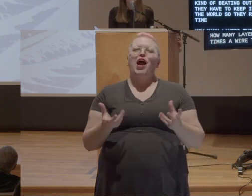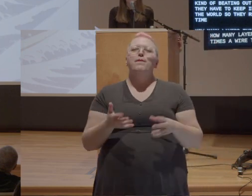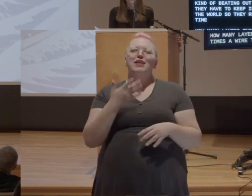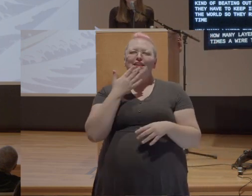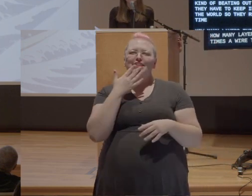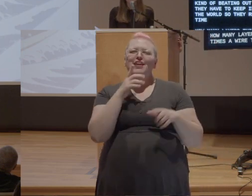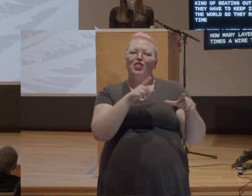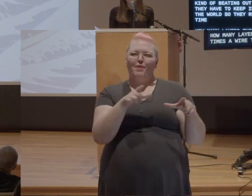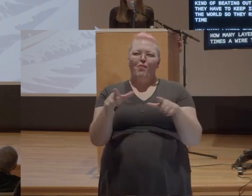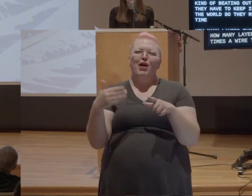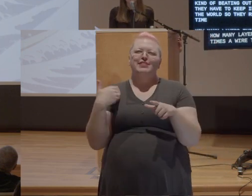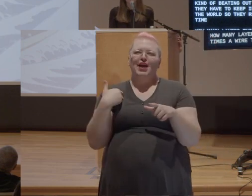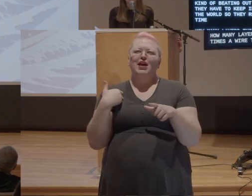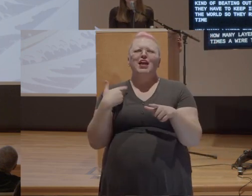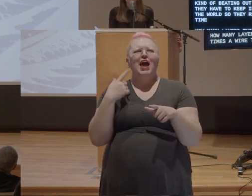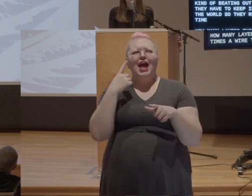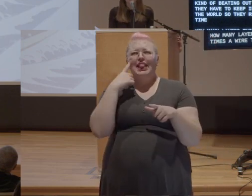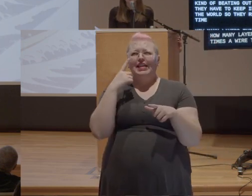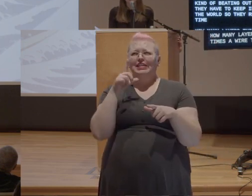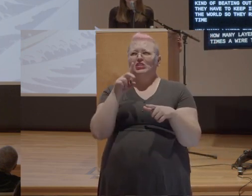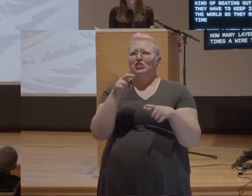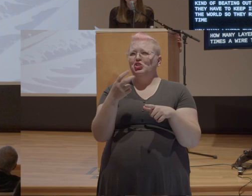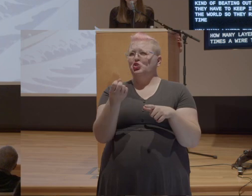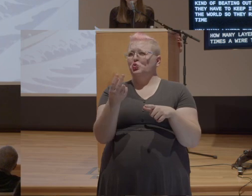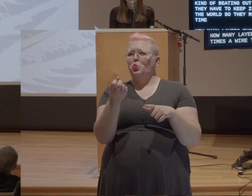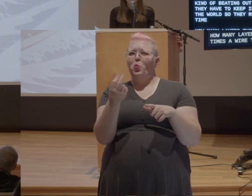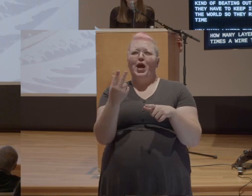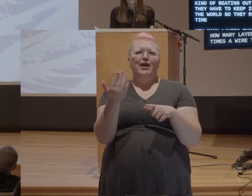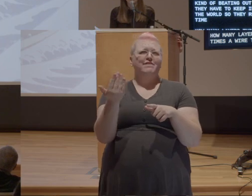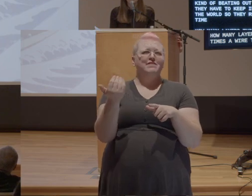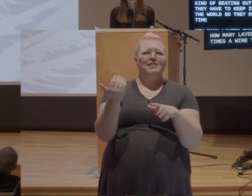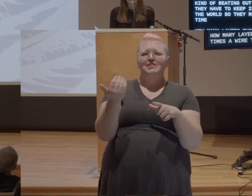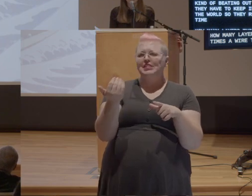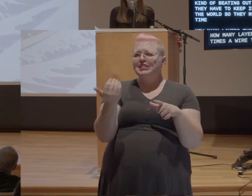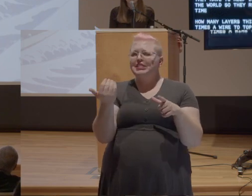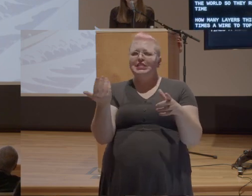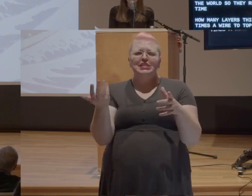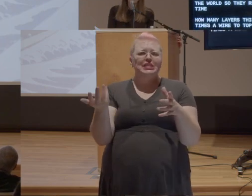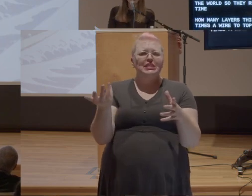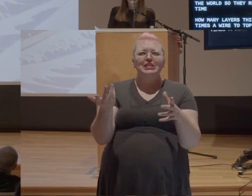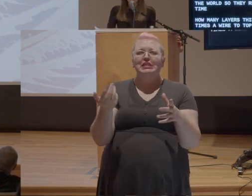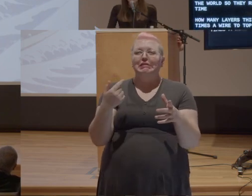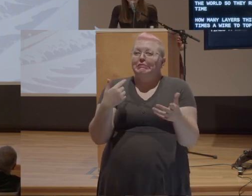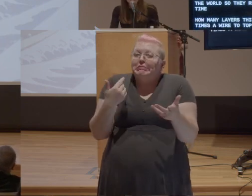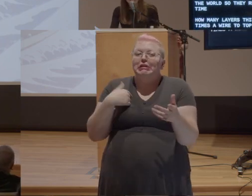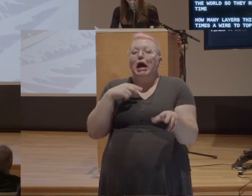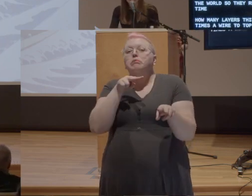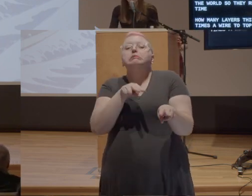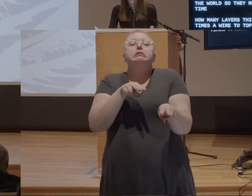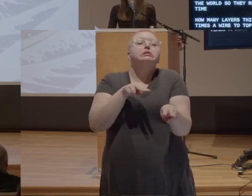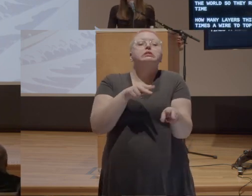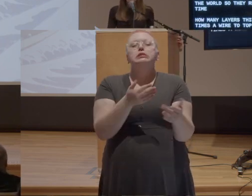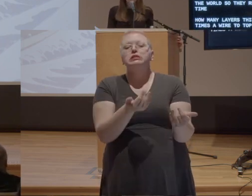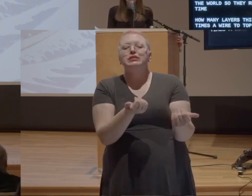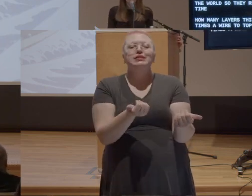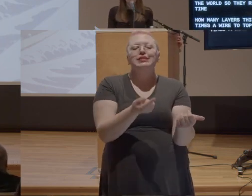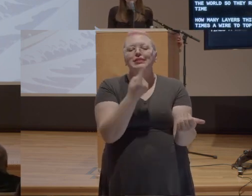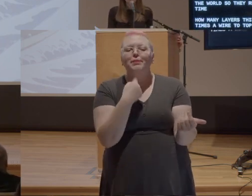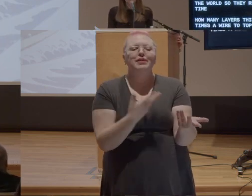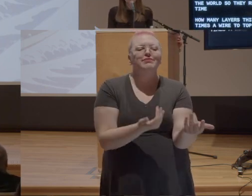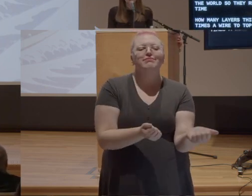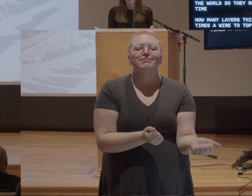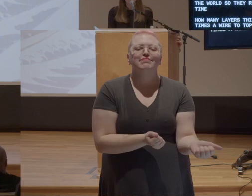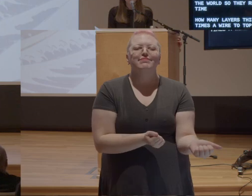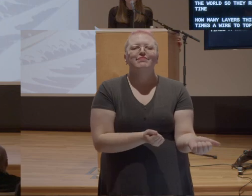I think at least 12 to 15. Again, I'm looking at Jeannie. Yeah,